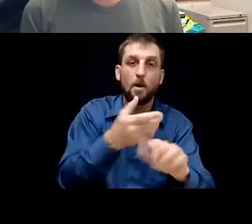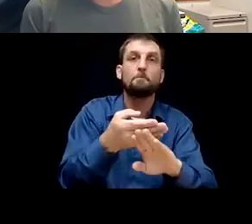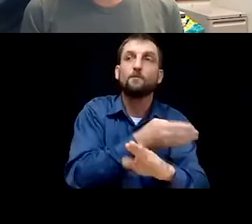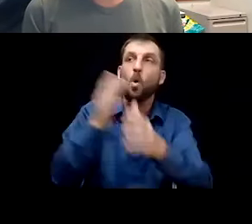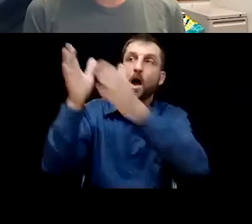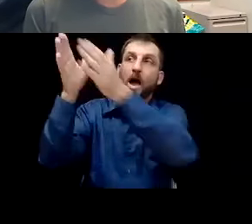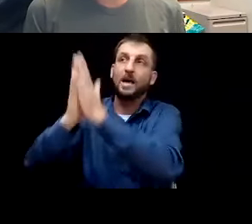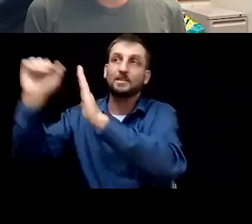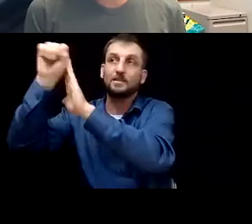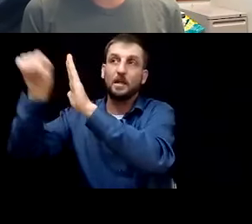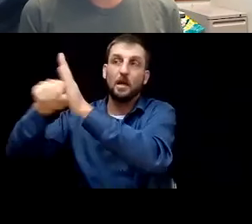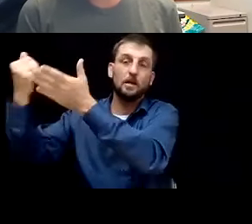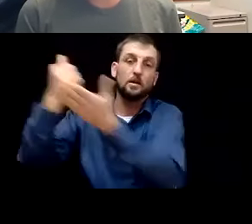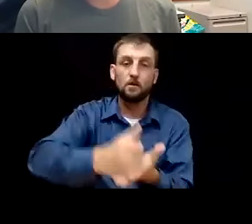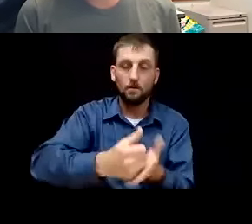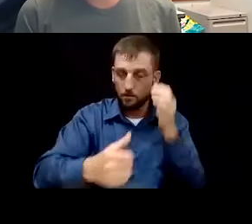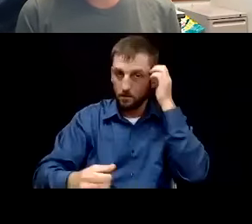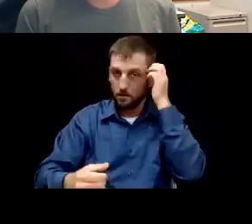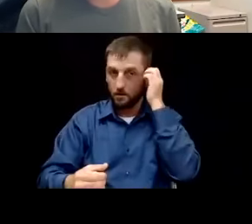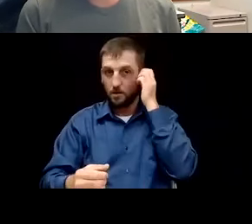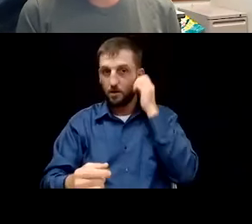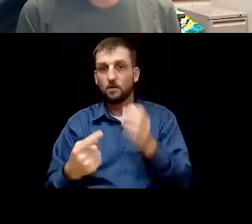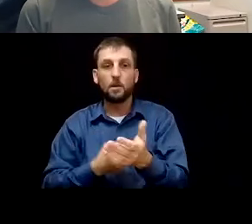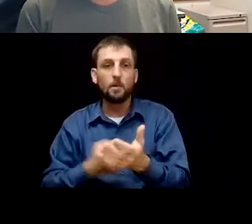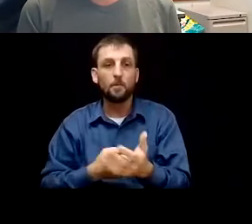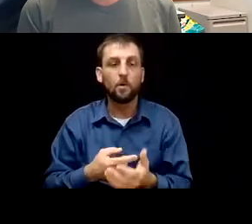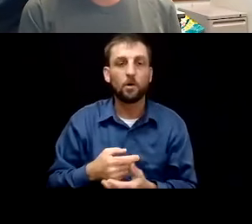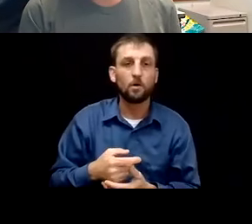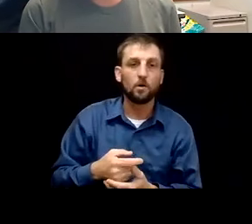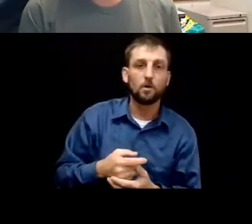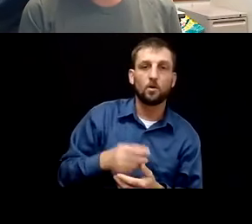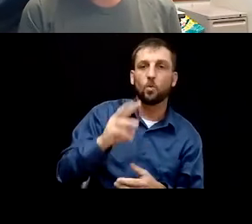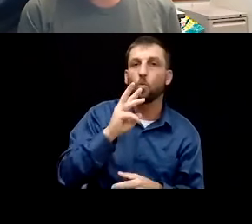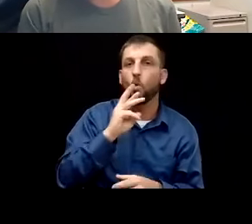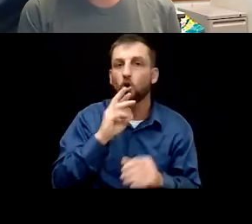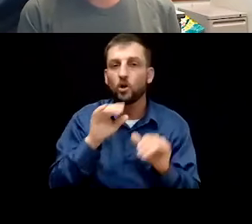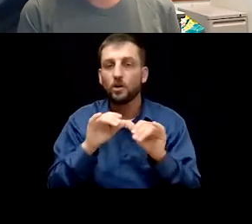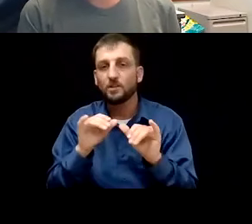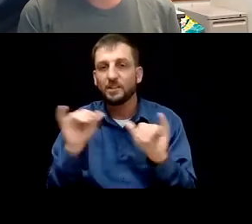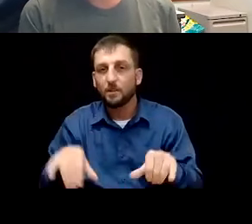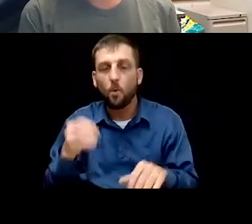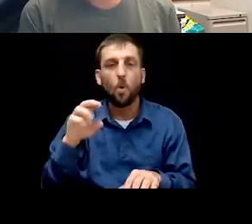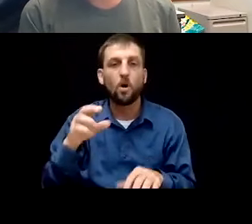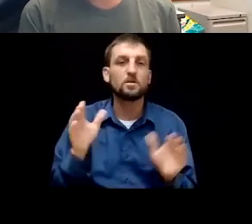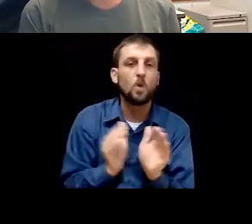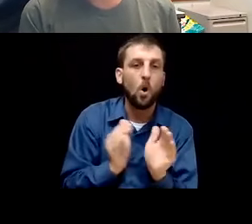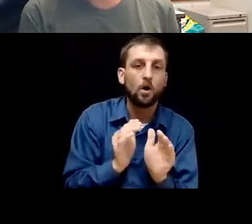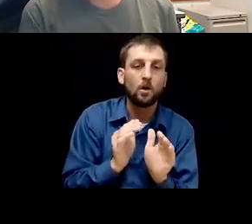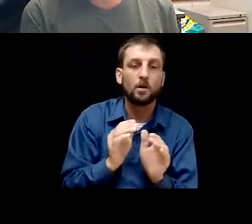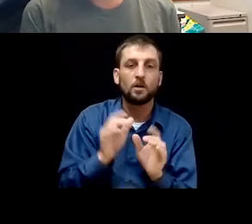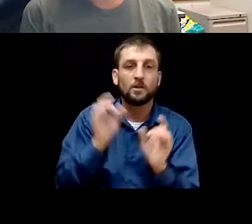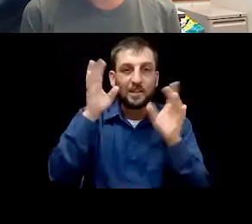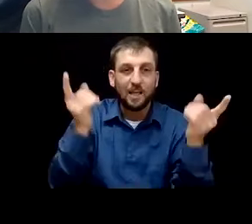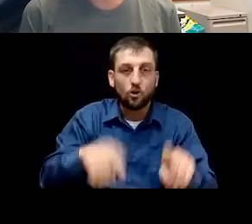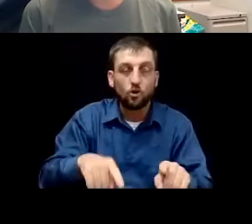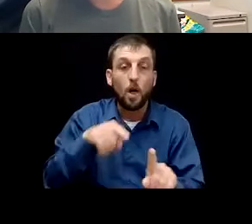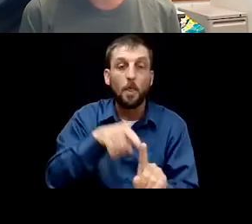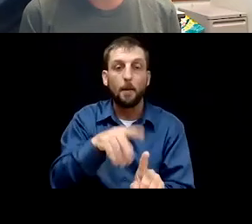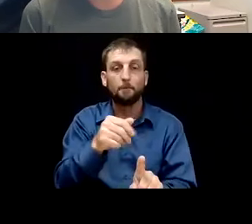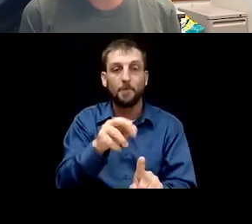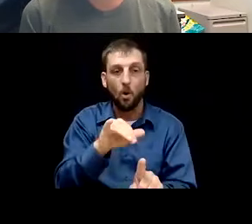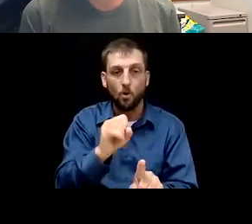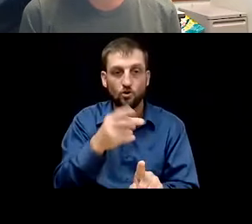So sometimes we'll have a water system or a smaller disaster. The parish has to declare a disaster before they can ask for